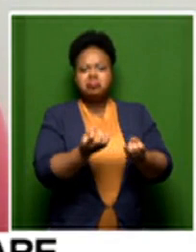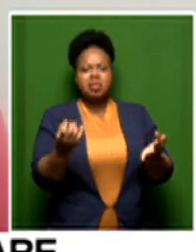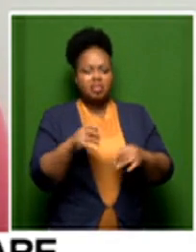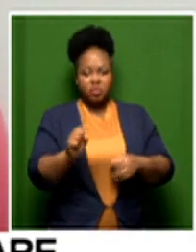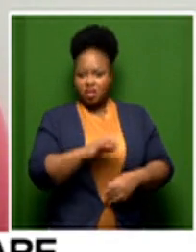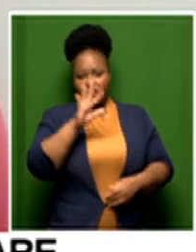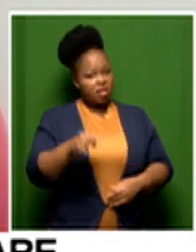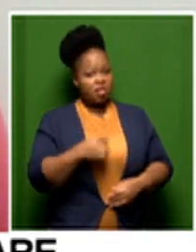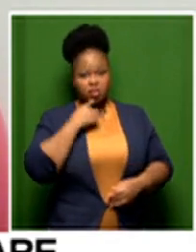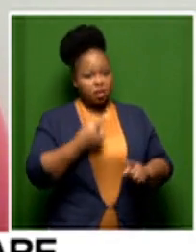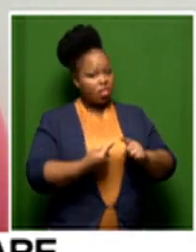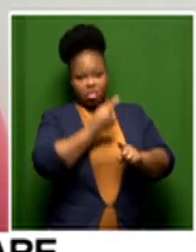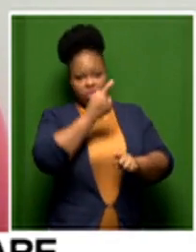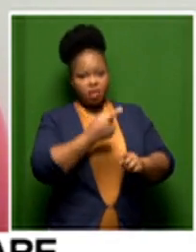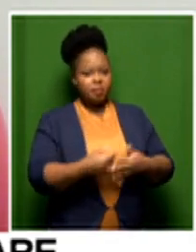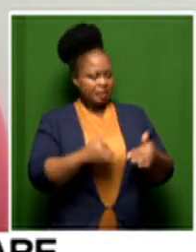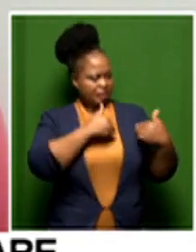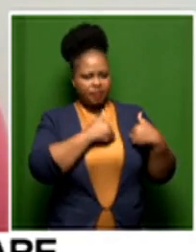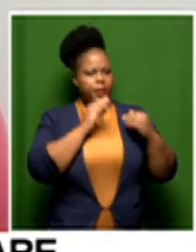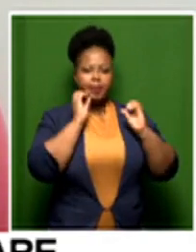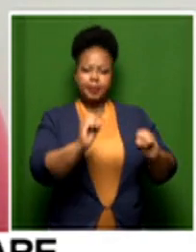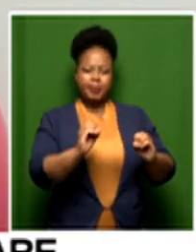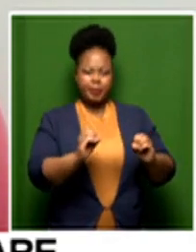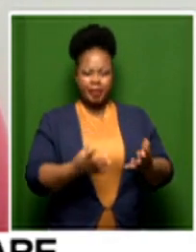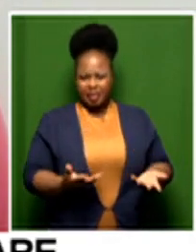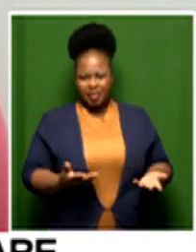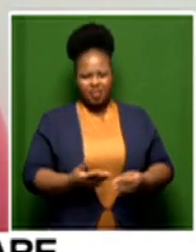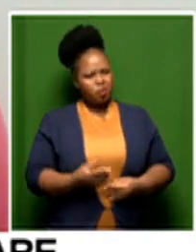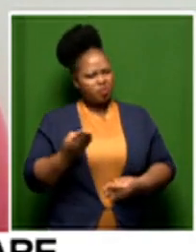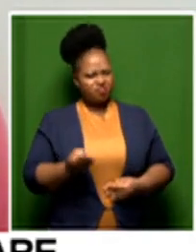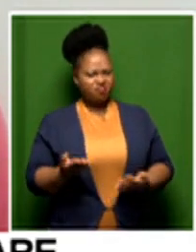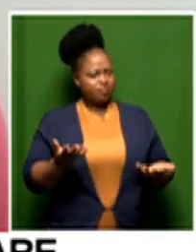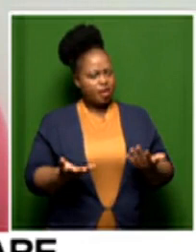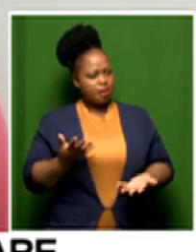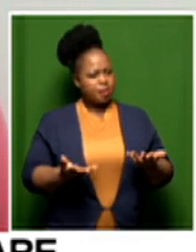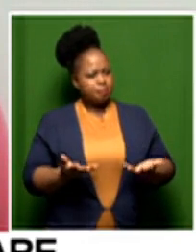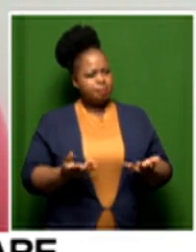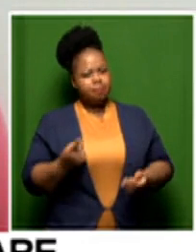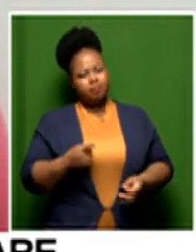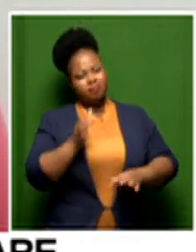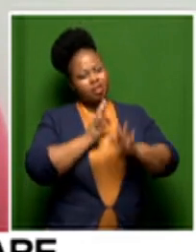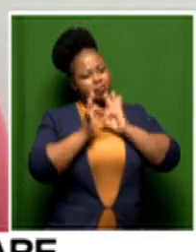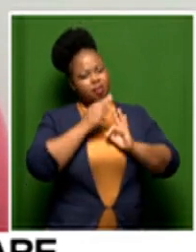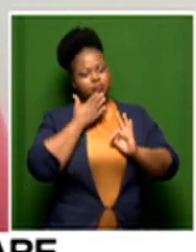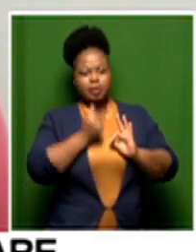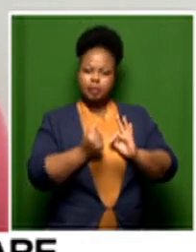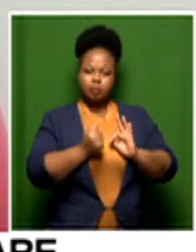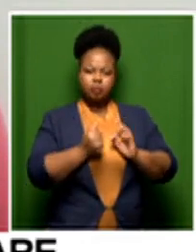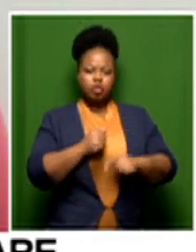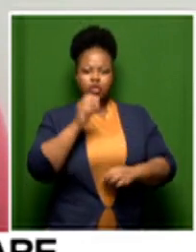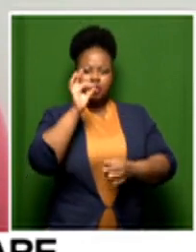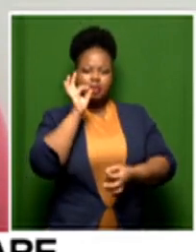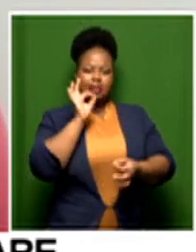Africa, actually failed the safety testing protocols. So if we can just, explain in